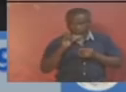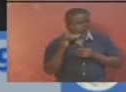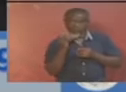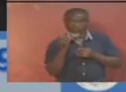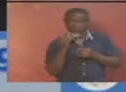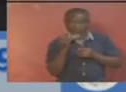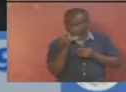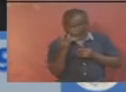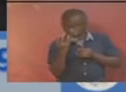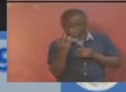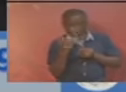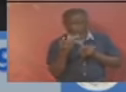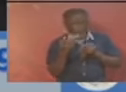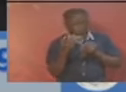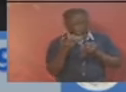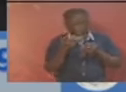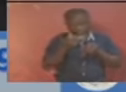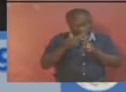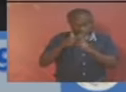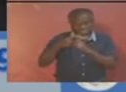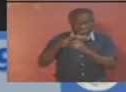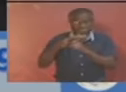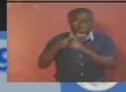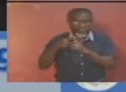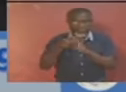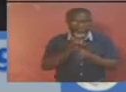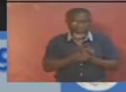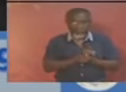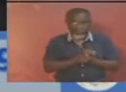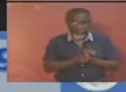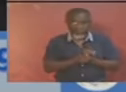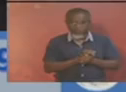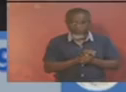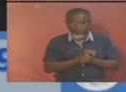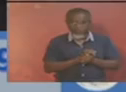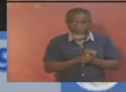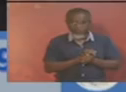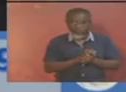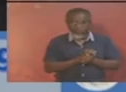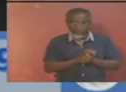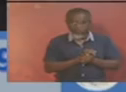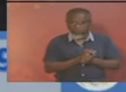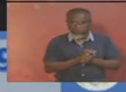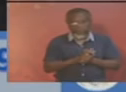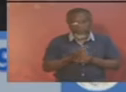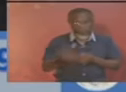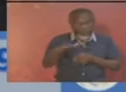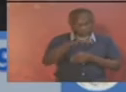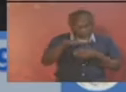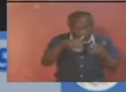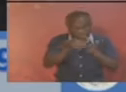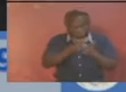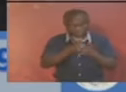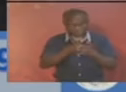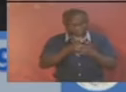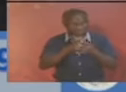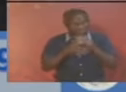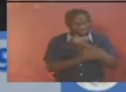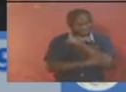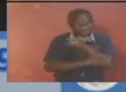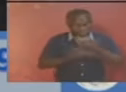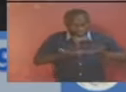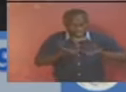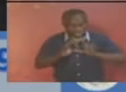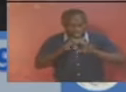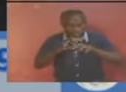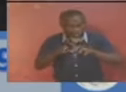where I want to pause for a minute to say, our member states and the Caribbean is doing so well compared to the rest of the